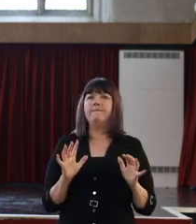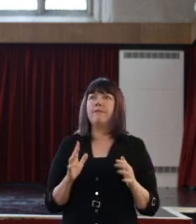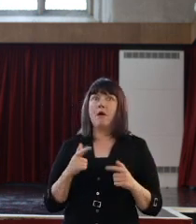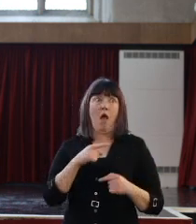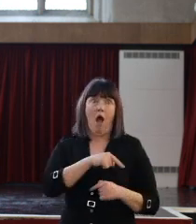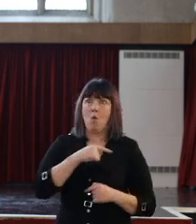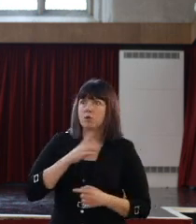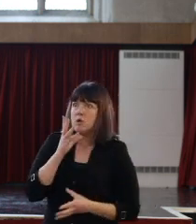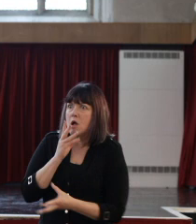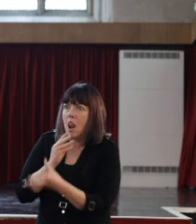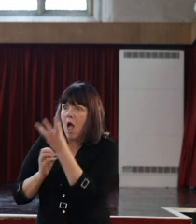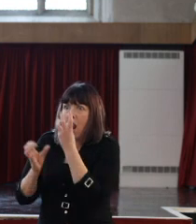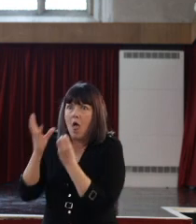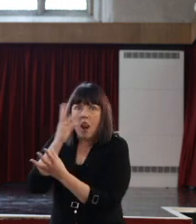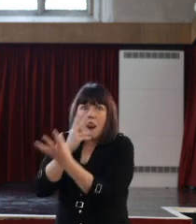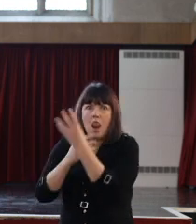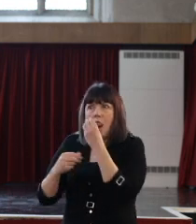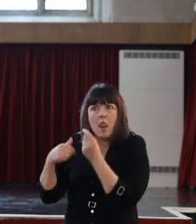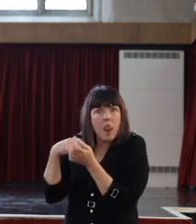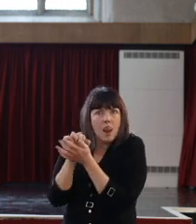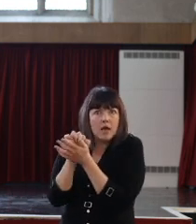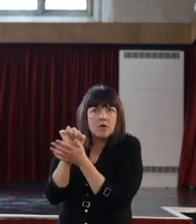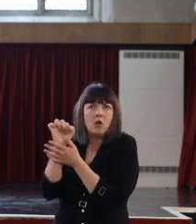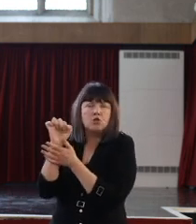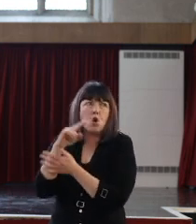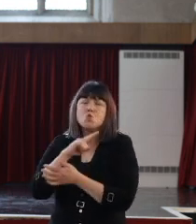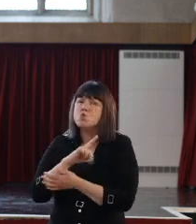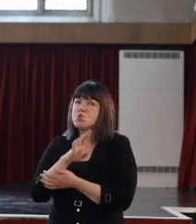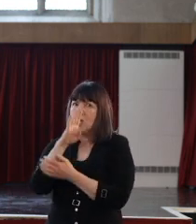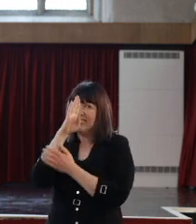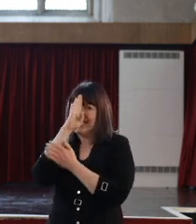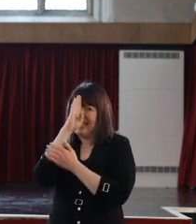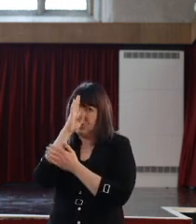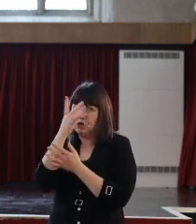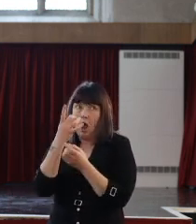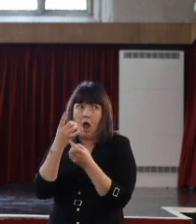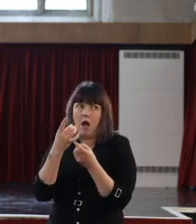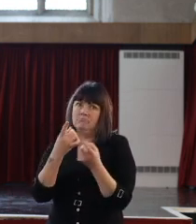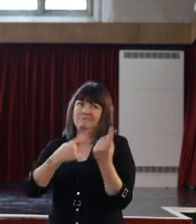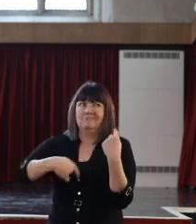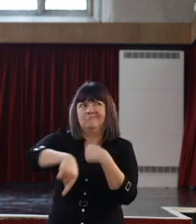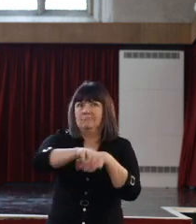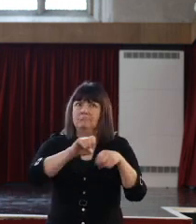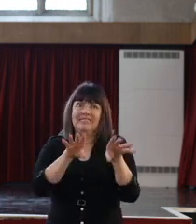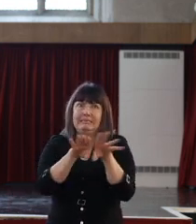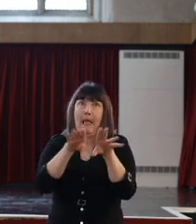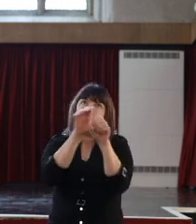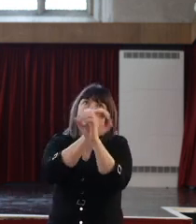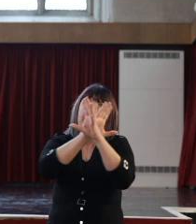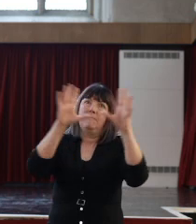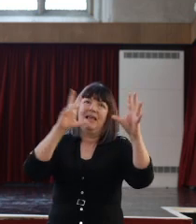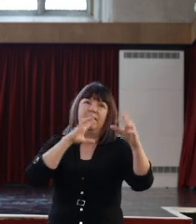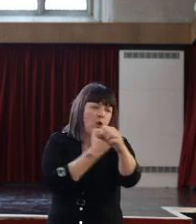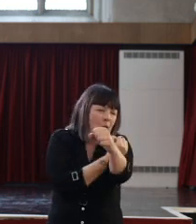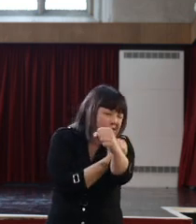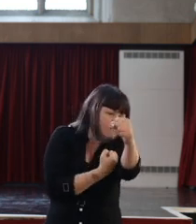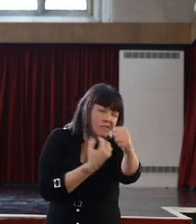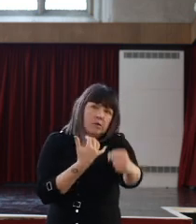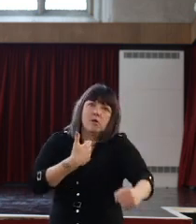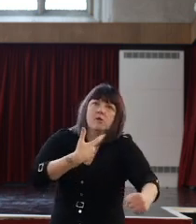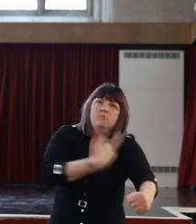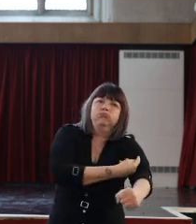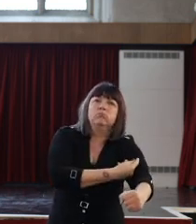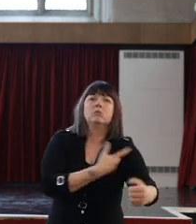my house was as dangerous and illicit as shooting up heroin. You did it at your own risk. Now, prisoners in